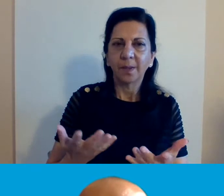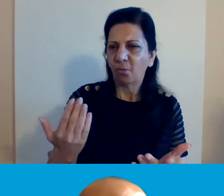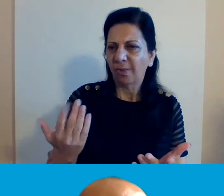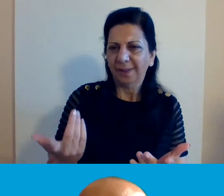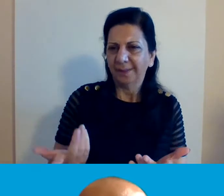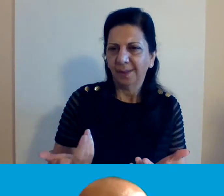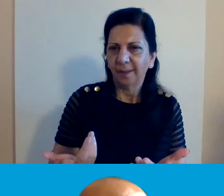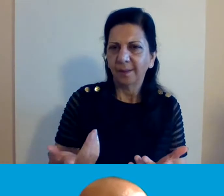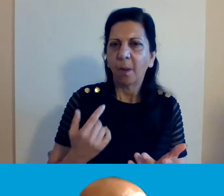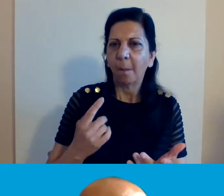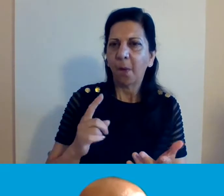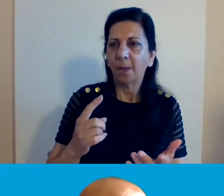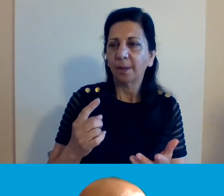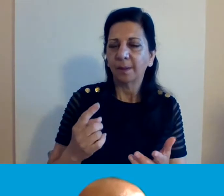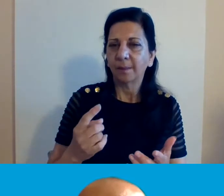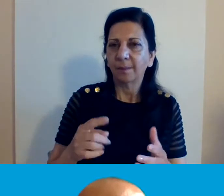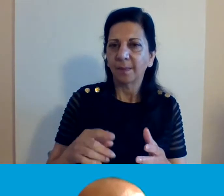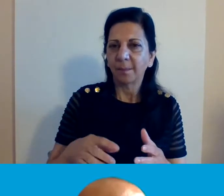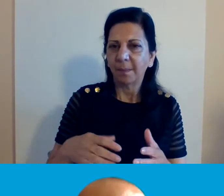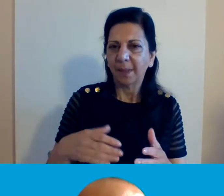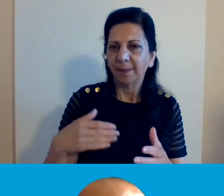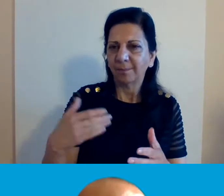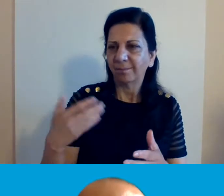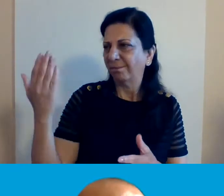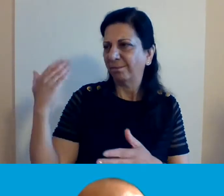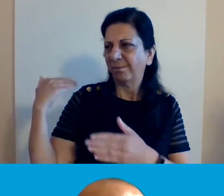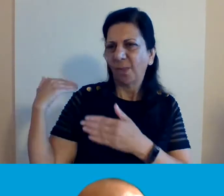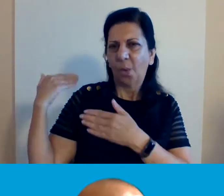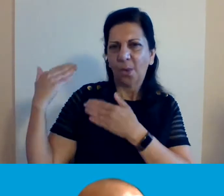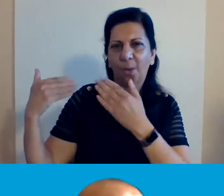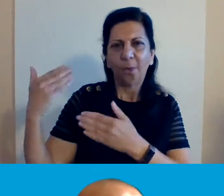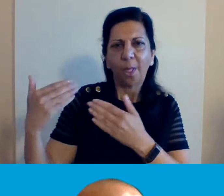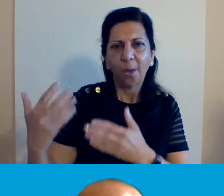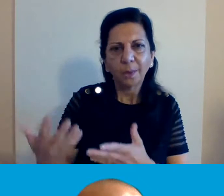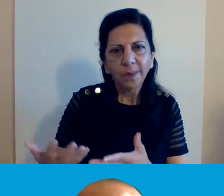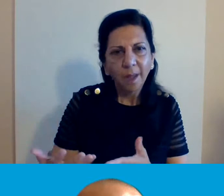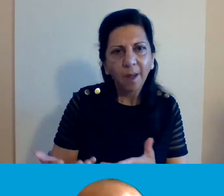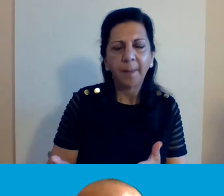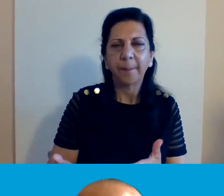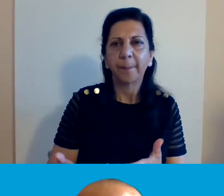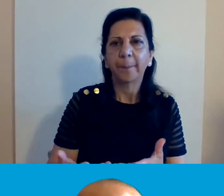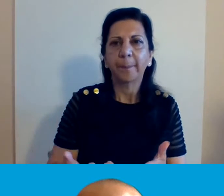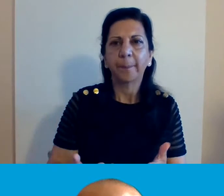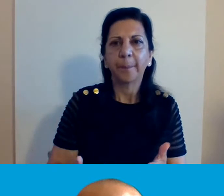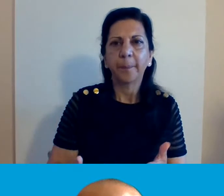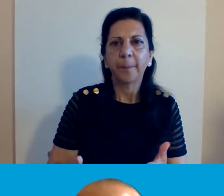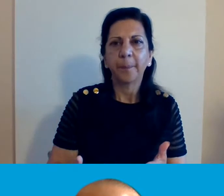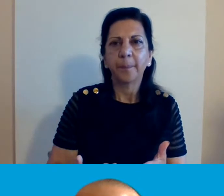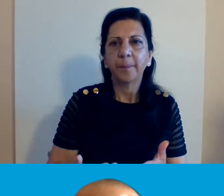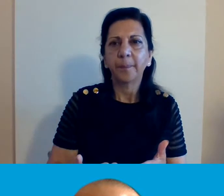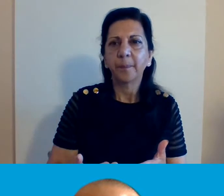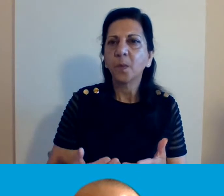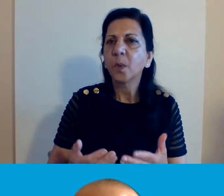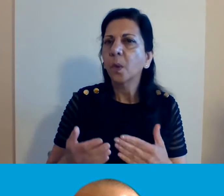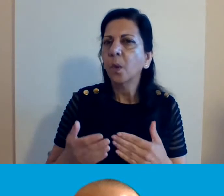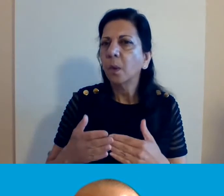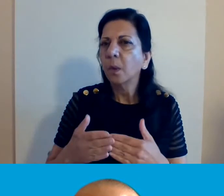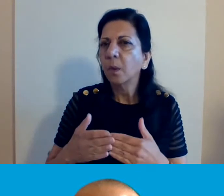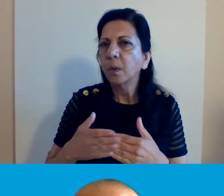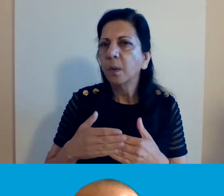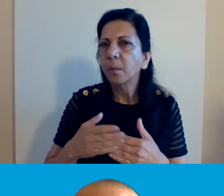on. And I'm happy to discuss that further after. So just going down, I'm trying